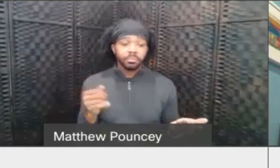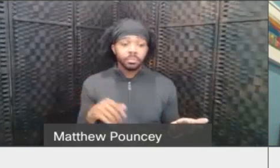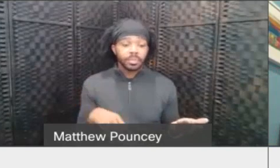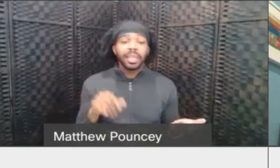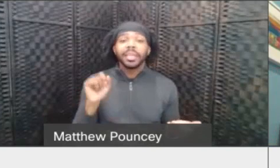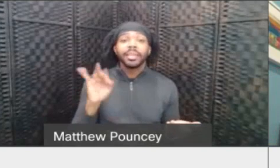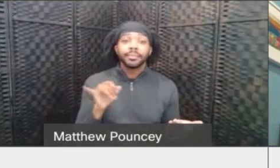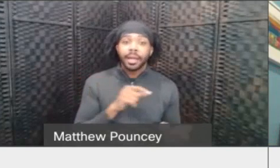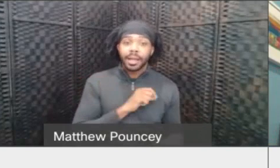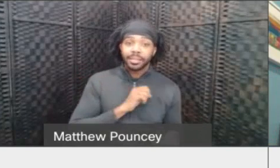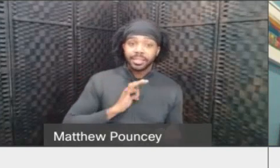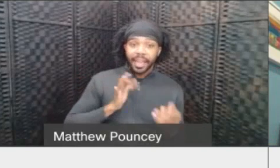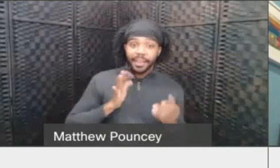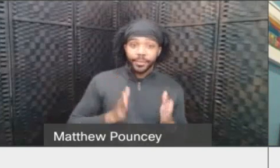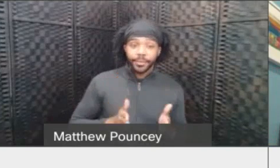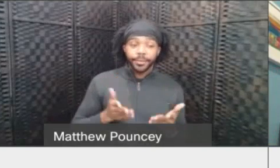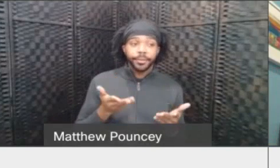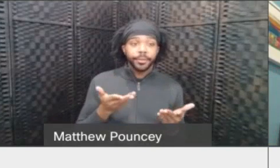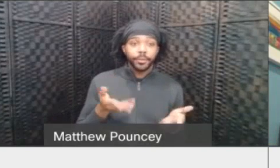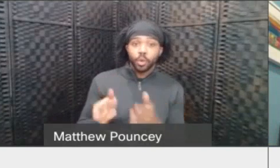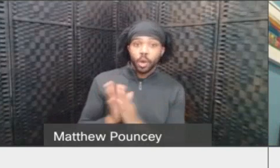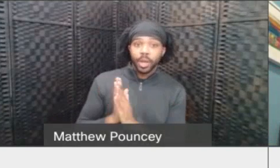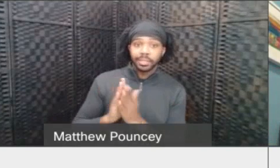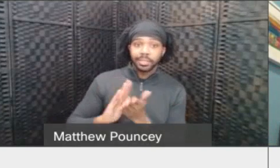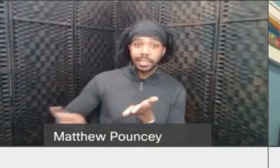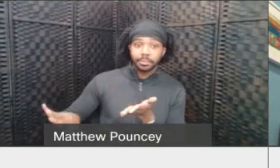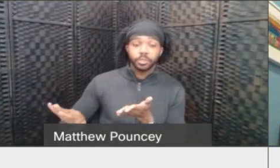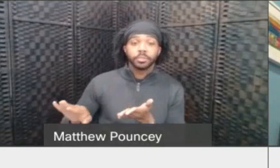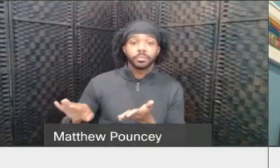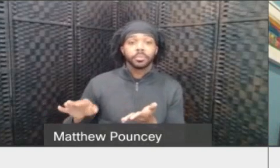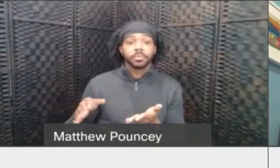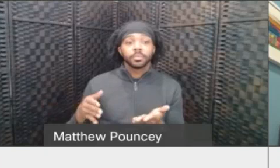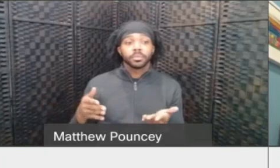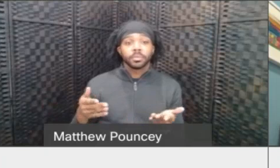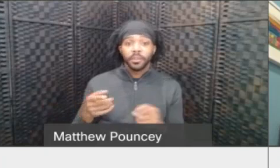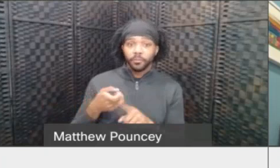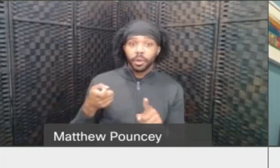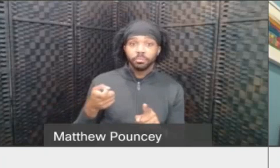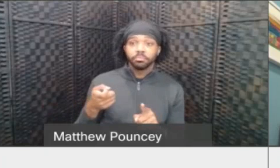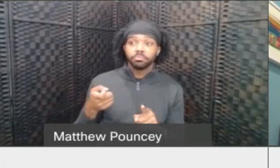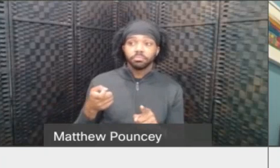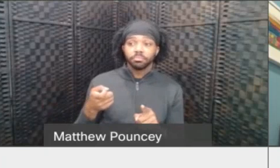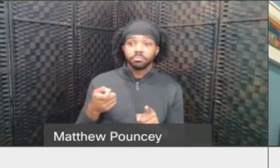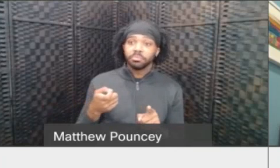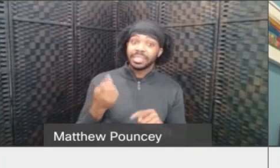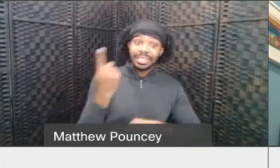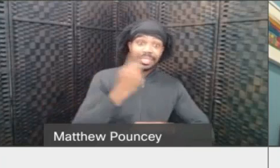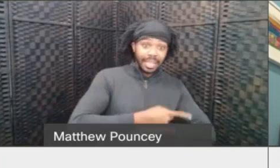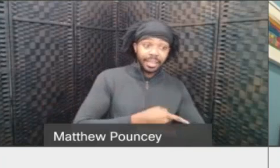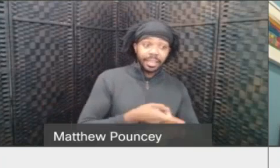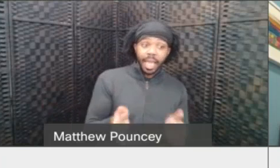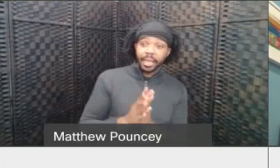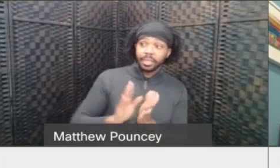a staff person requests an exemption, from the date they request the exemption, they can